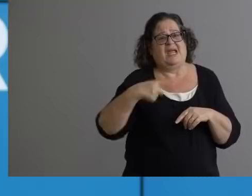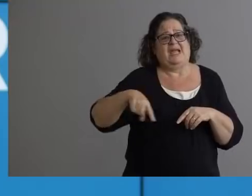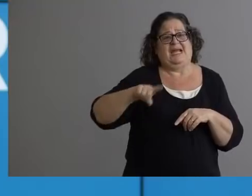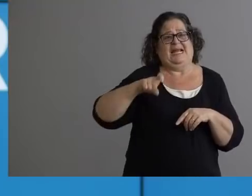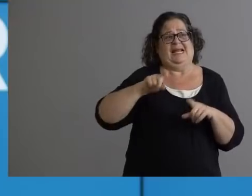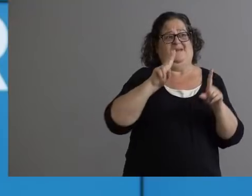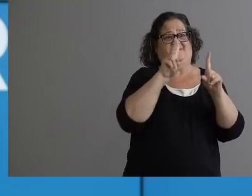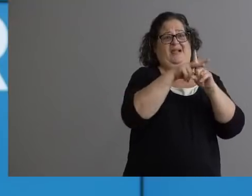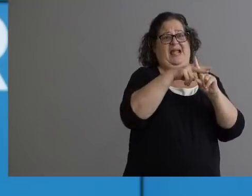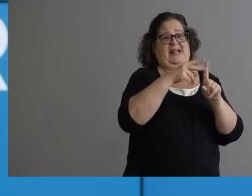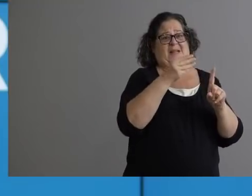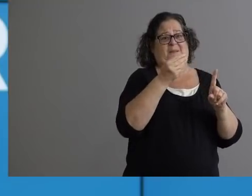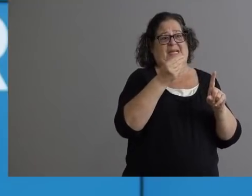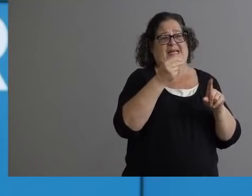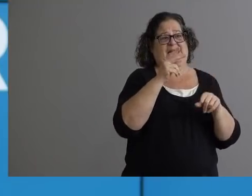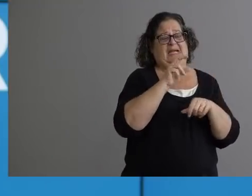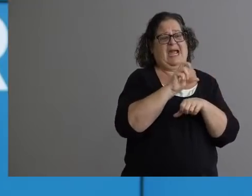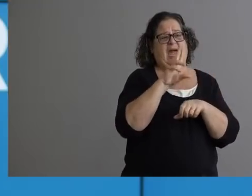have had access to